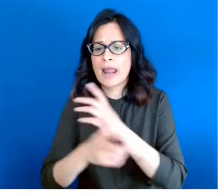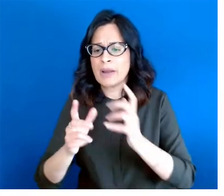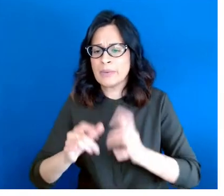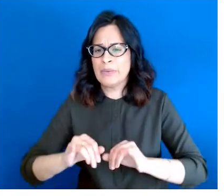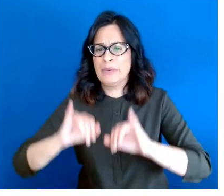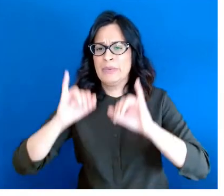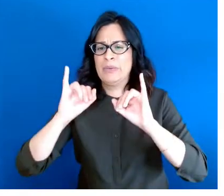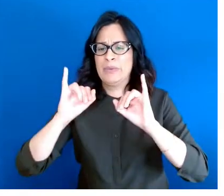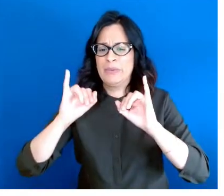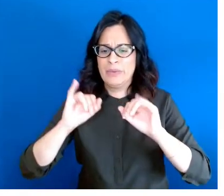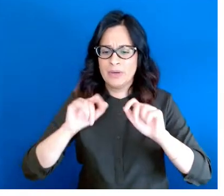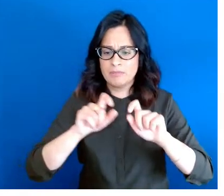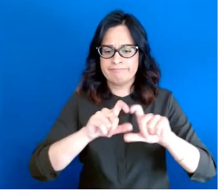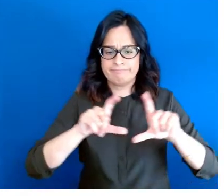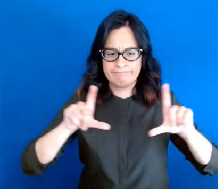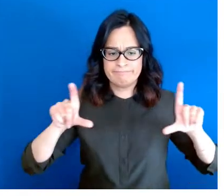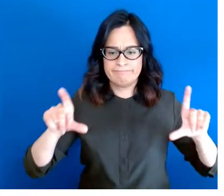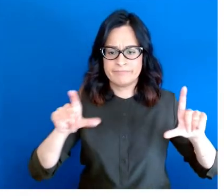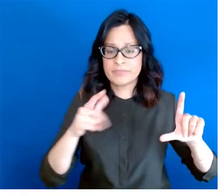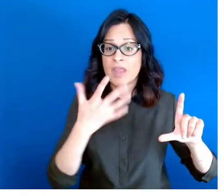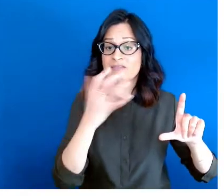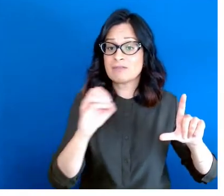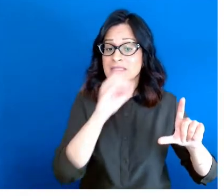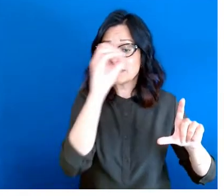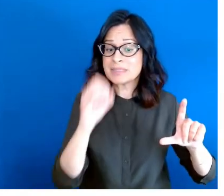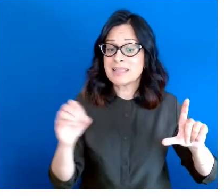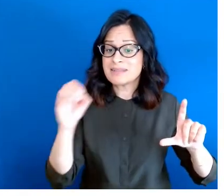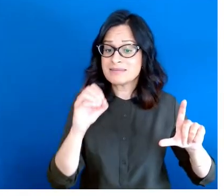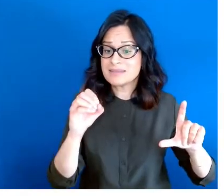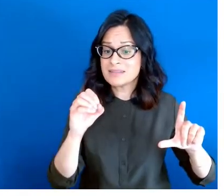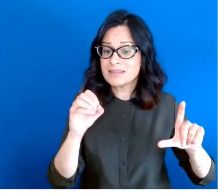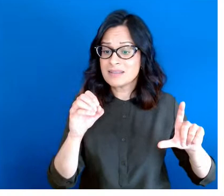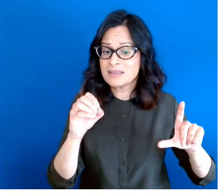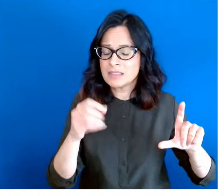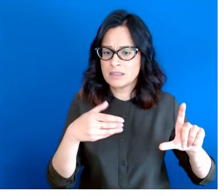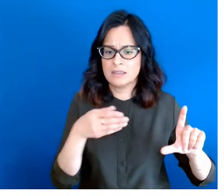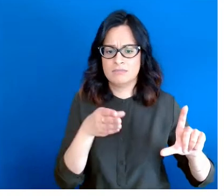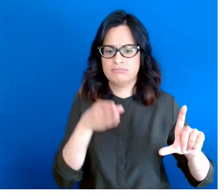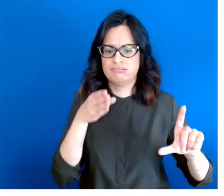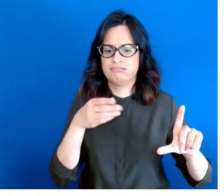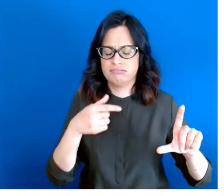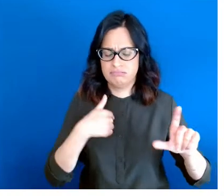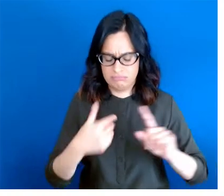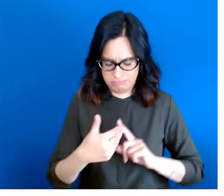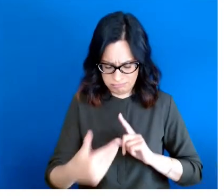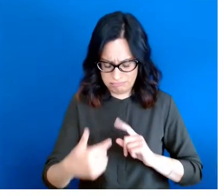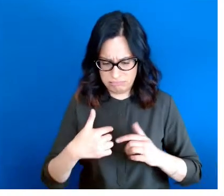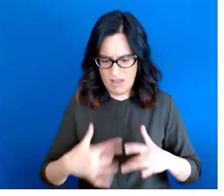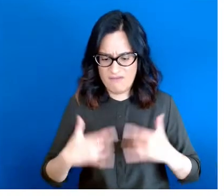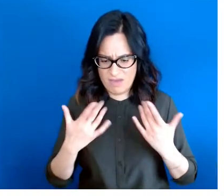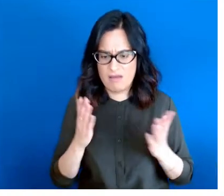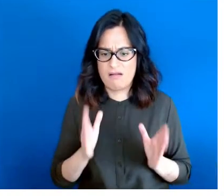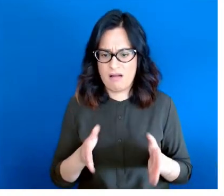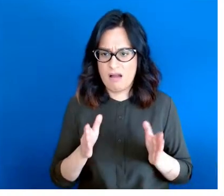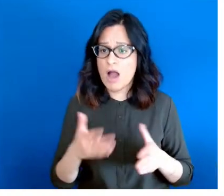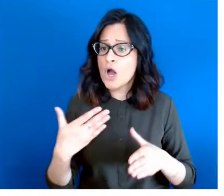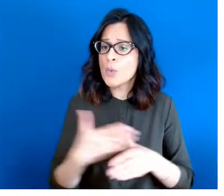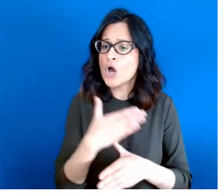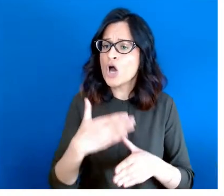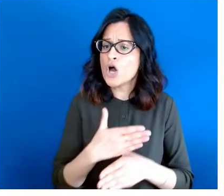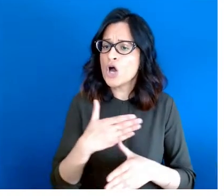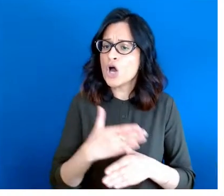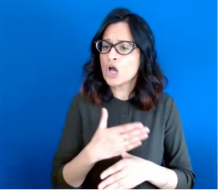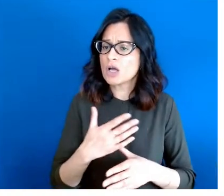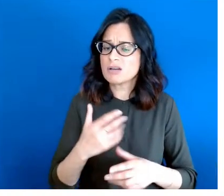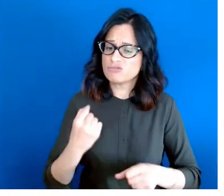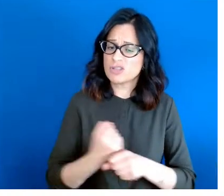really highlights the people who feel that their productivity or that the days at work are reduced